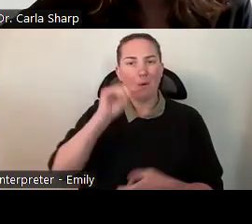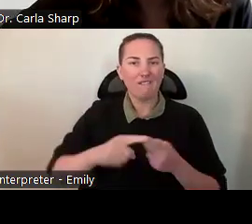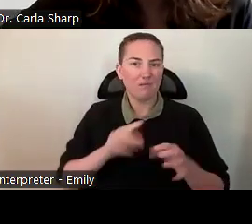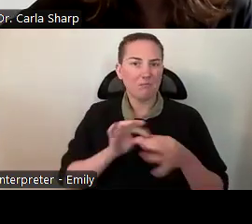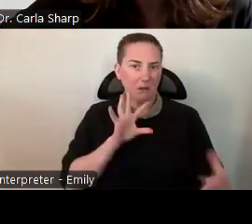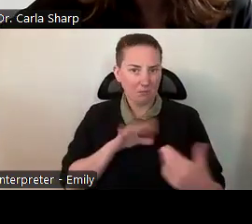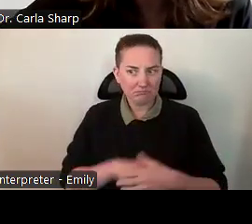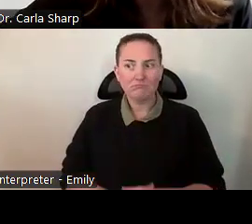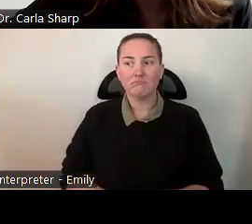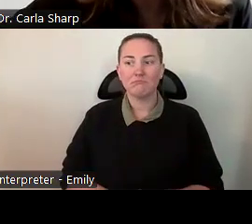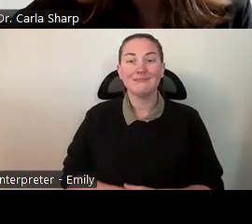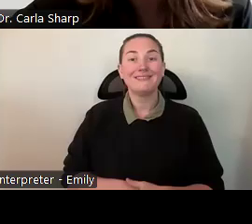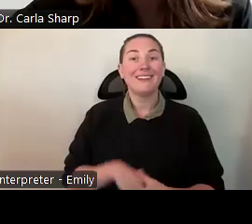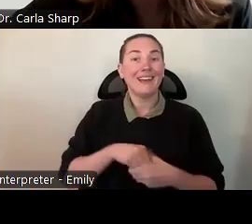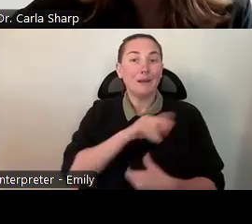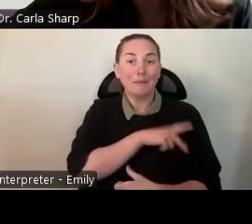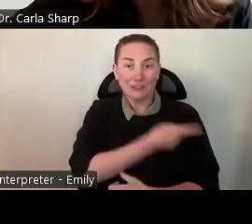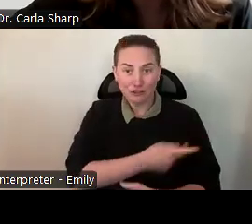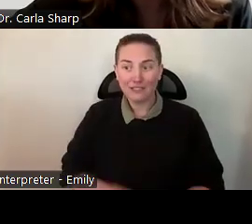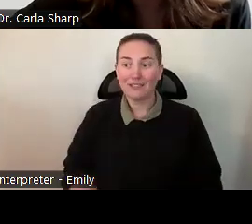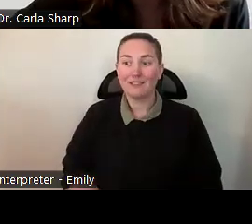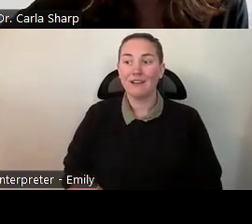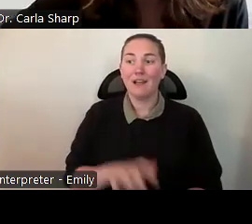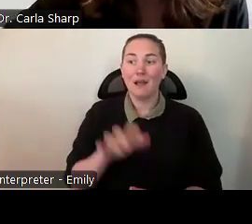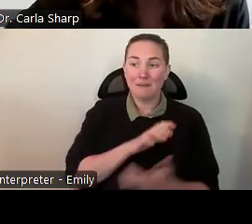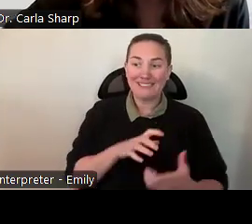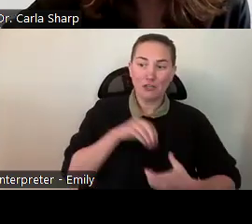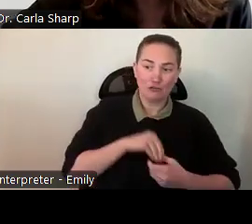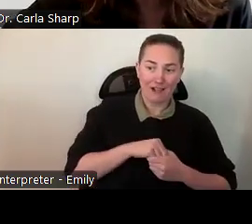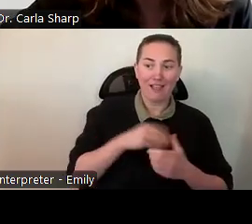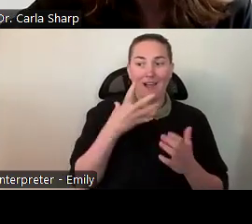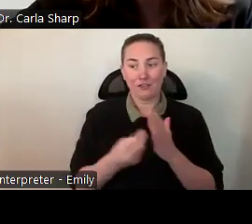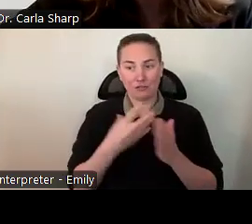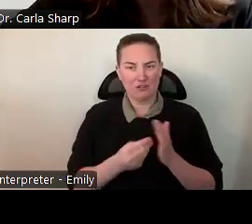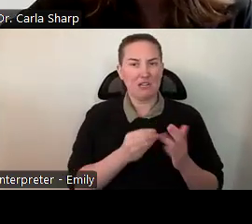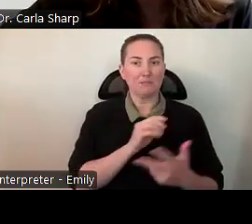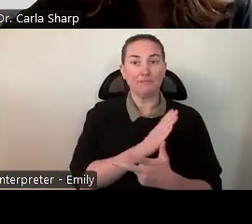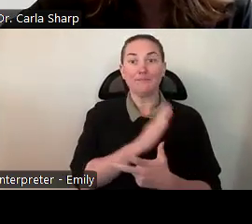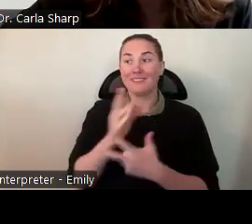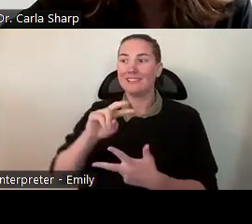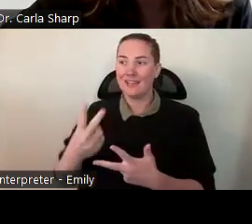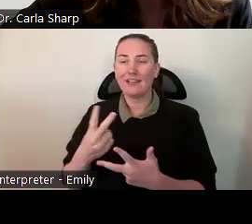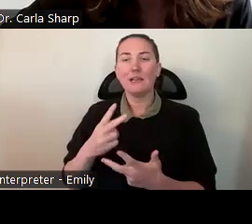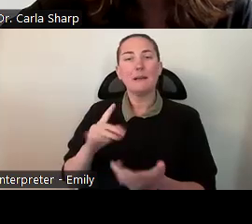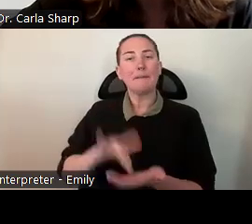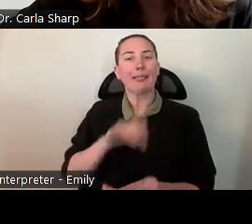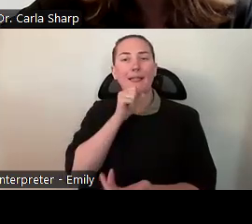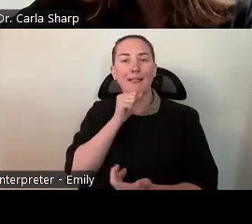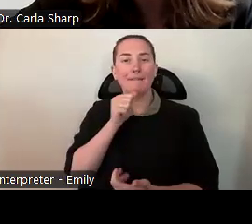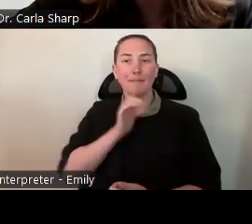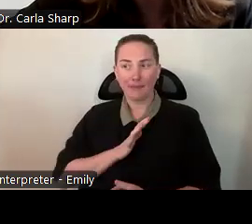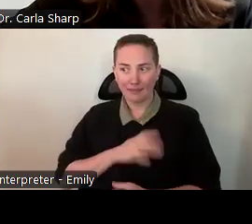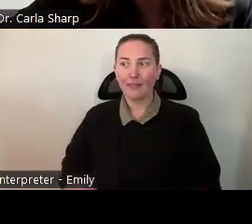boyfriend, inpatient, mixed internalizing, externalizing picture. Case 2 is middle-aged, female. The therapist